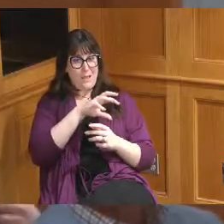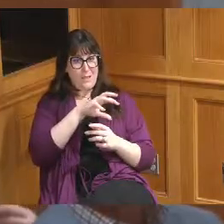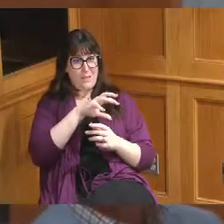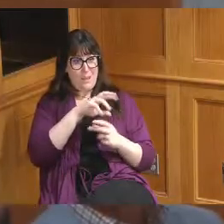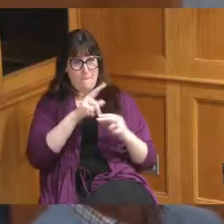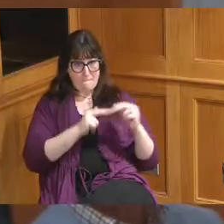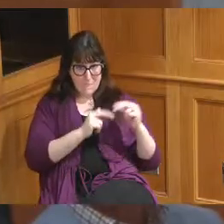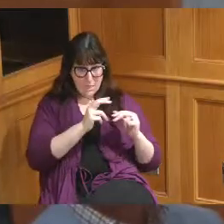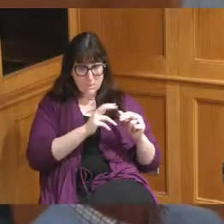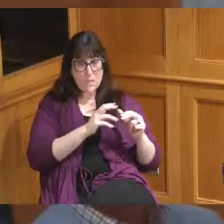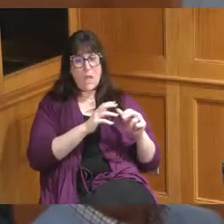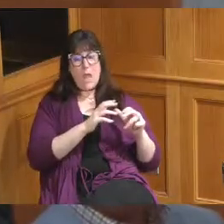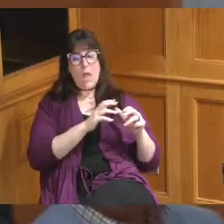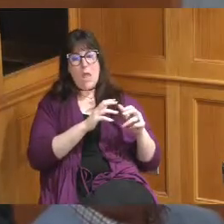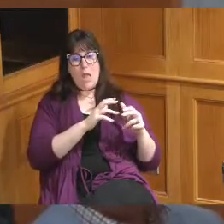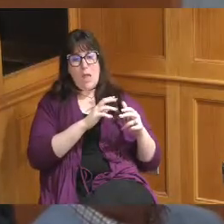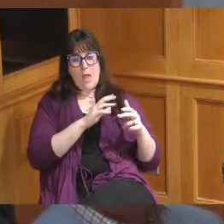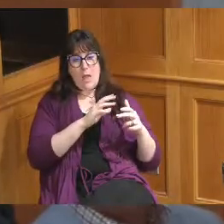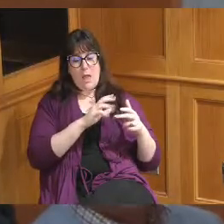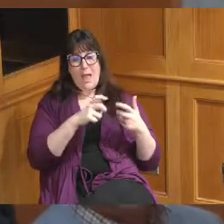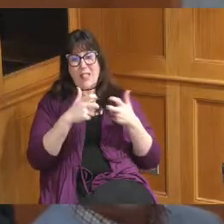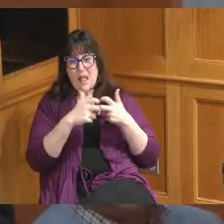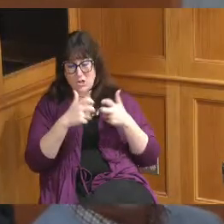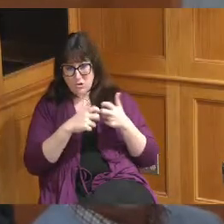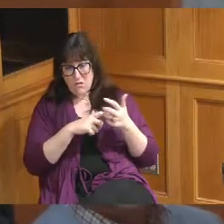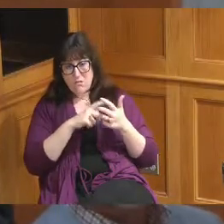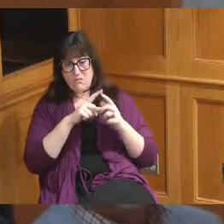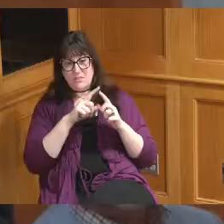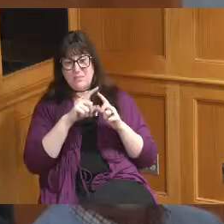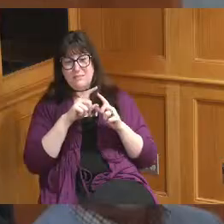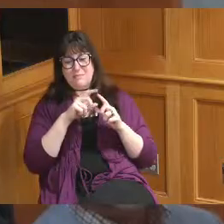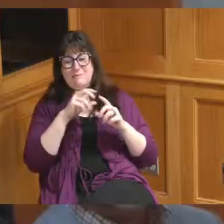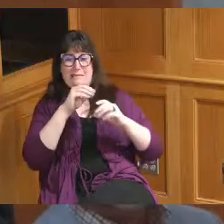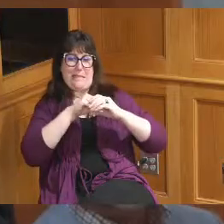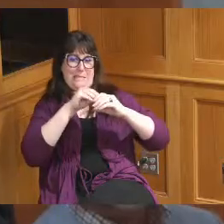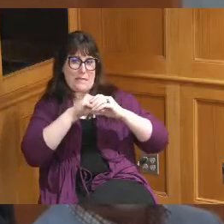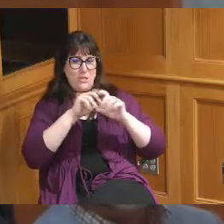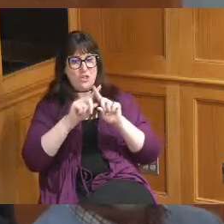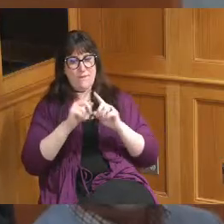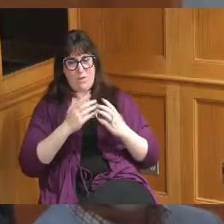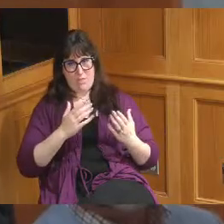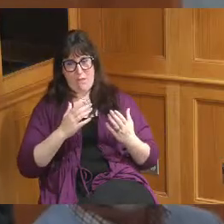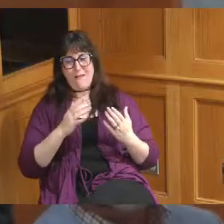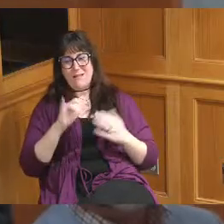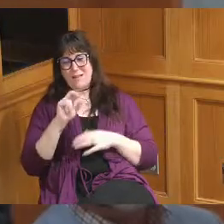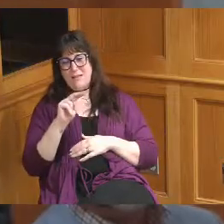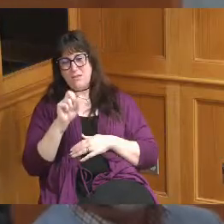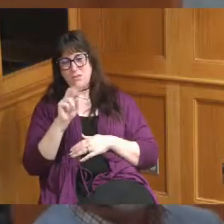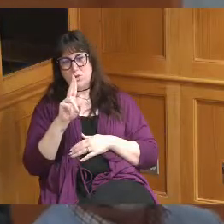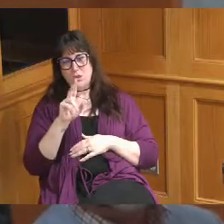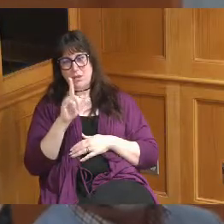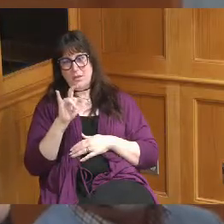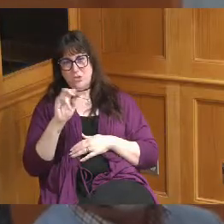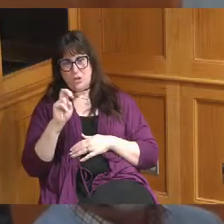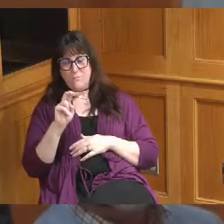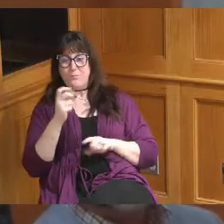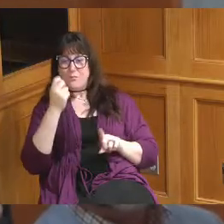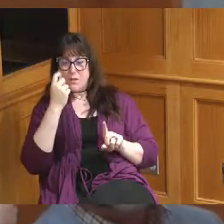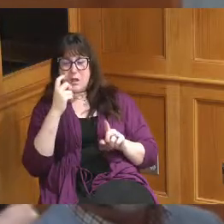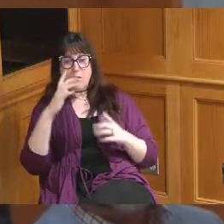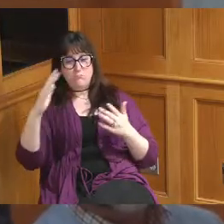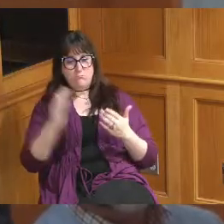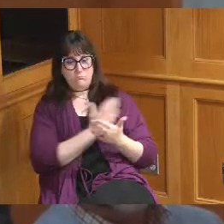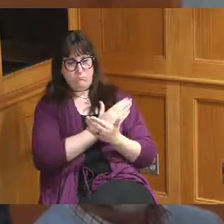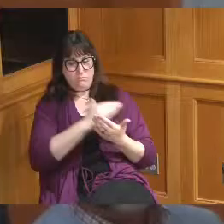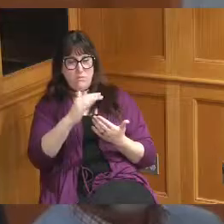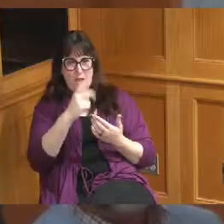building blocks and electrical. Insulation. So they go through the full gamut. And so I saw this as a